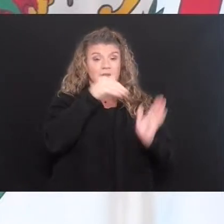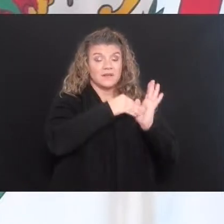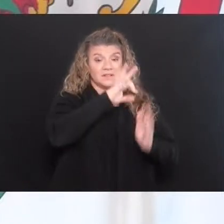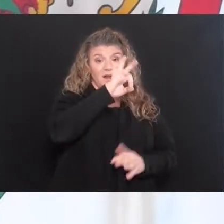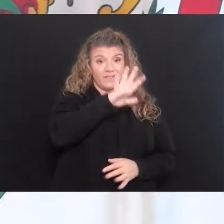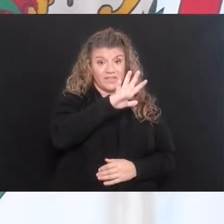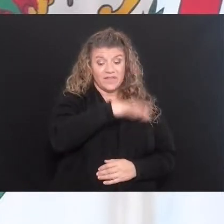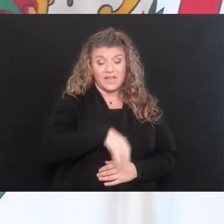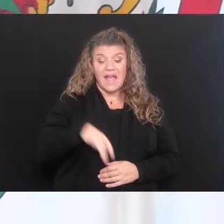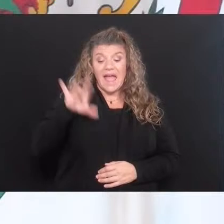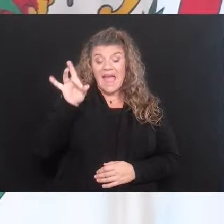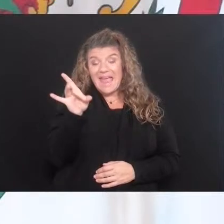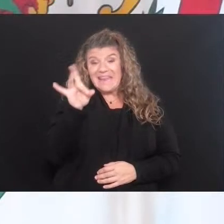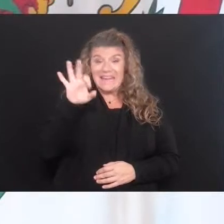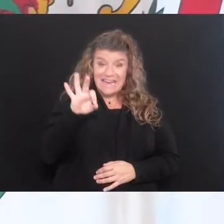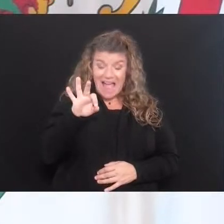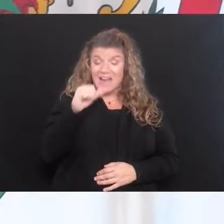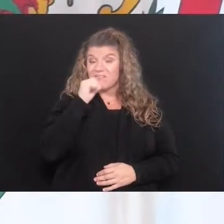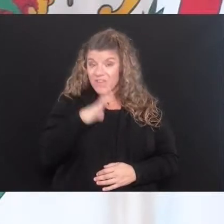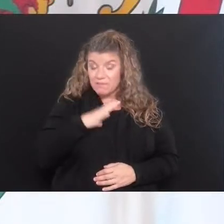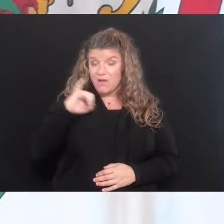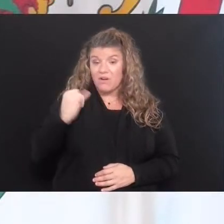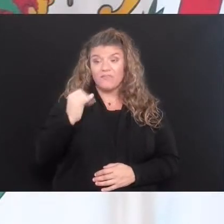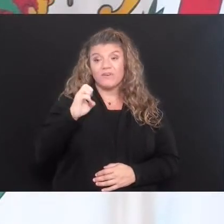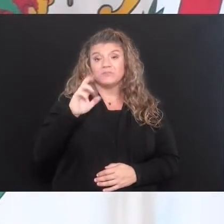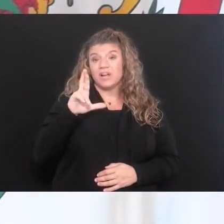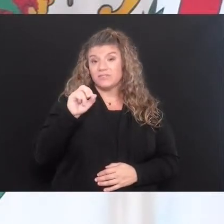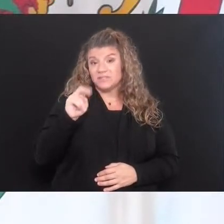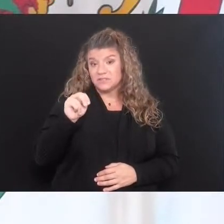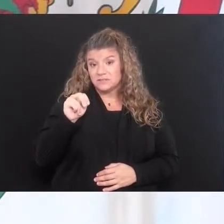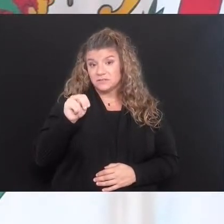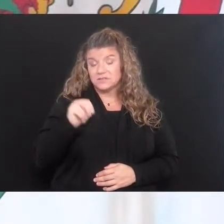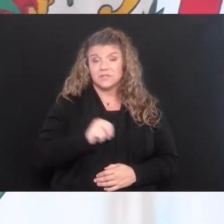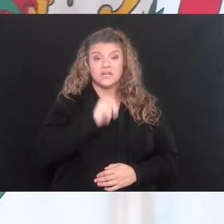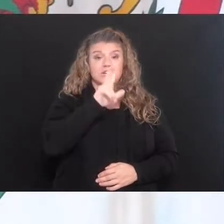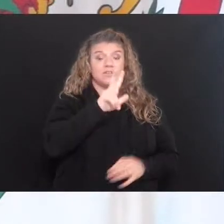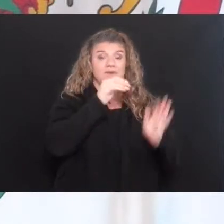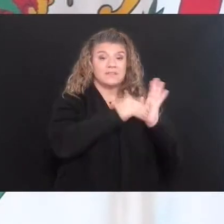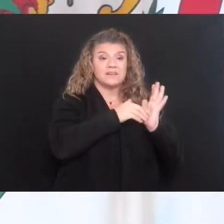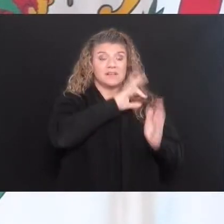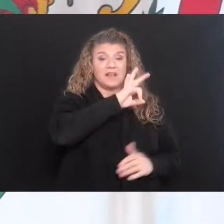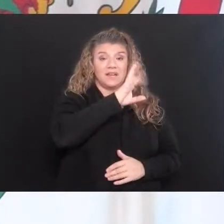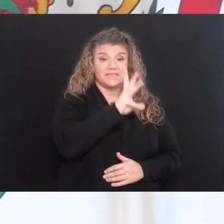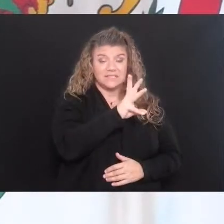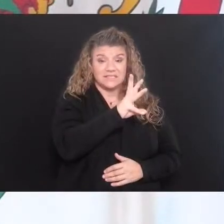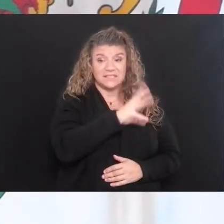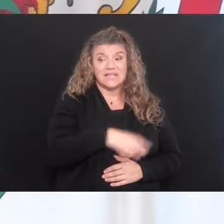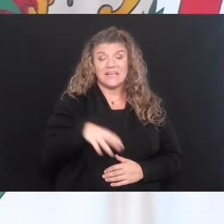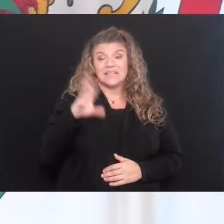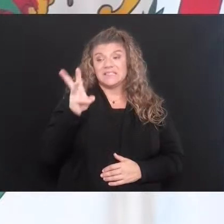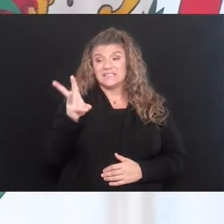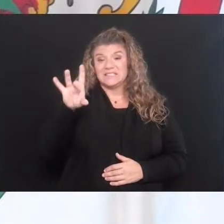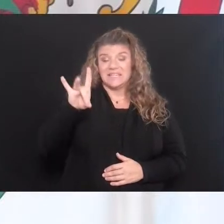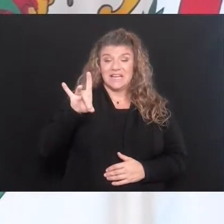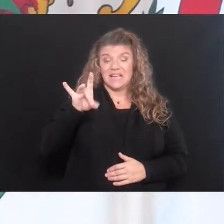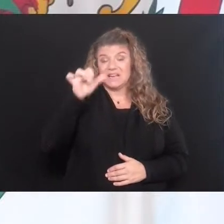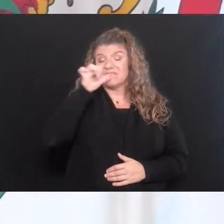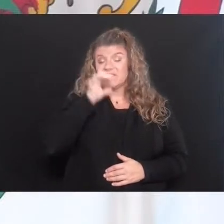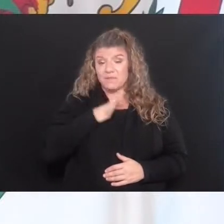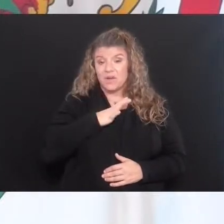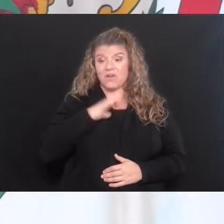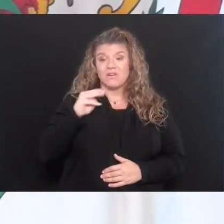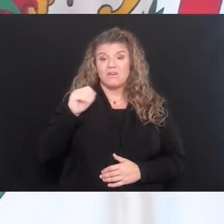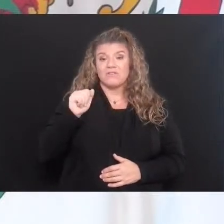3,095th death is an 89-year-old female from Jefferson County. The 3,096th death is a 68-year-old female